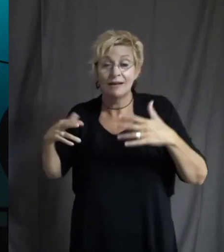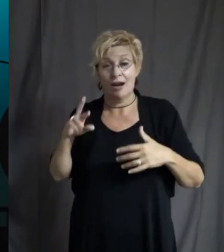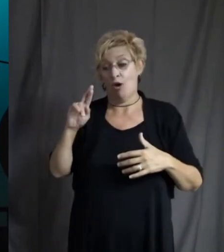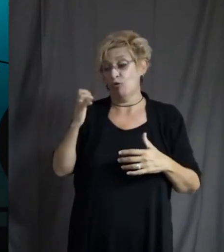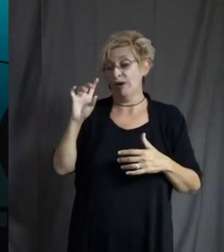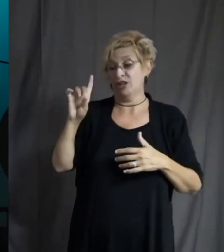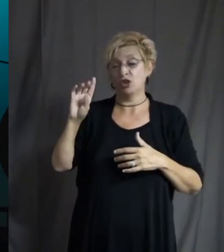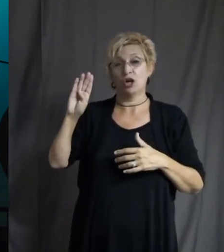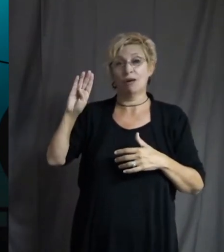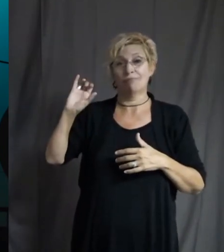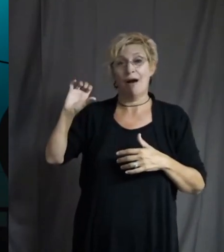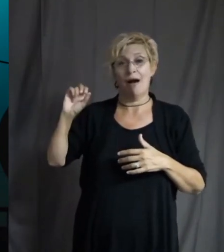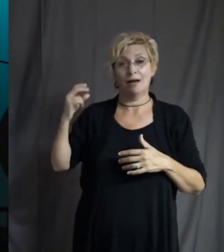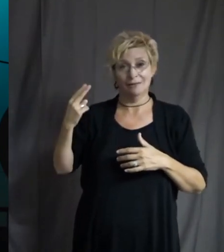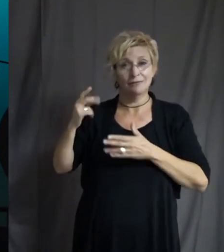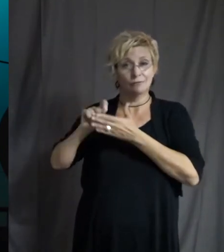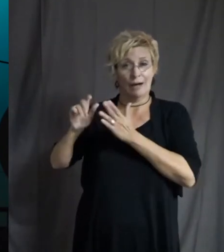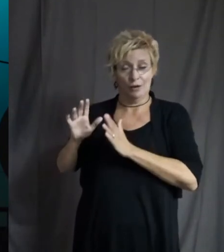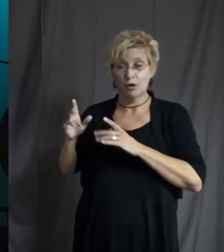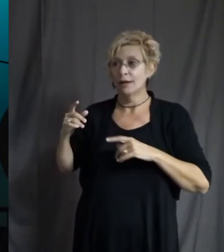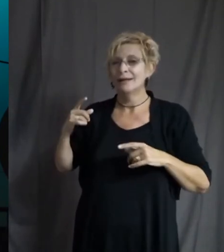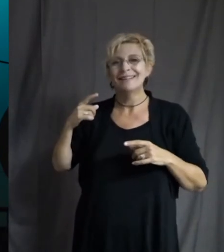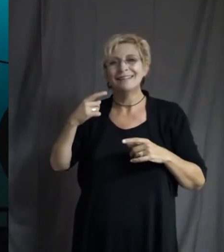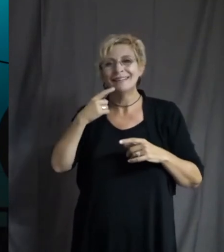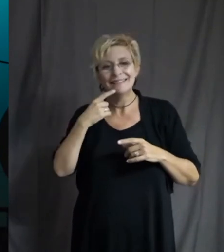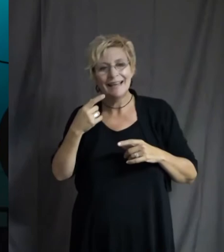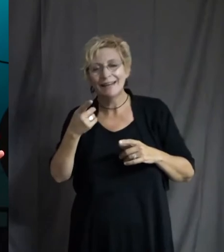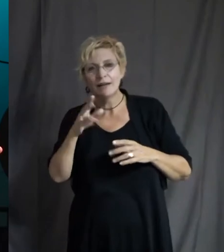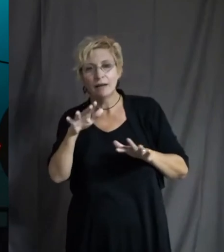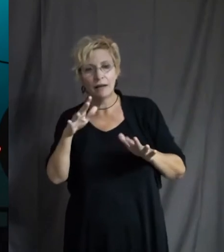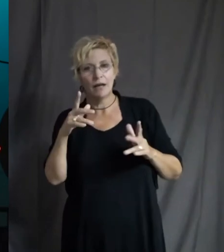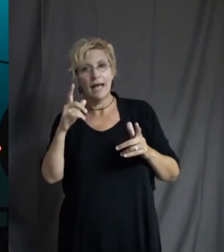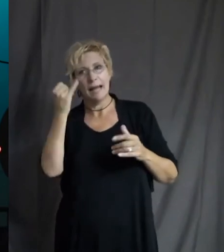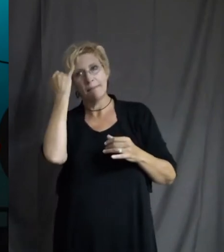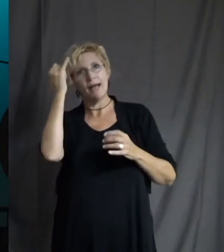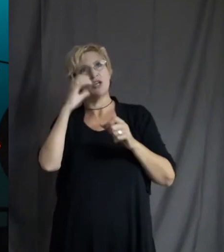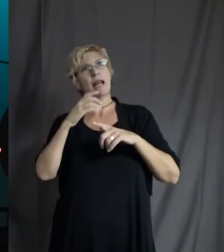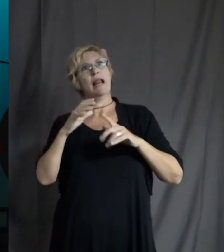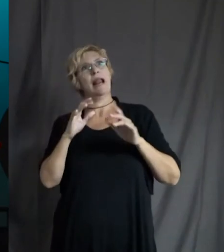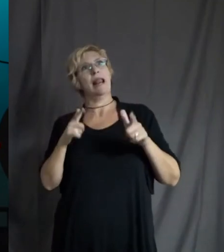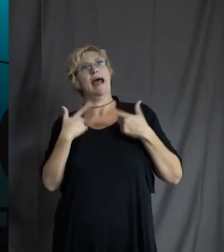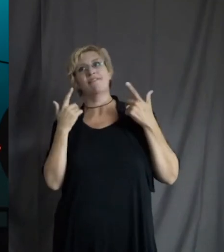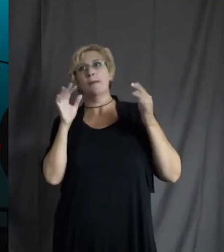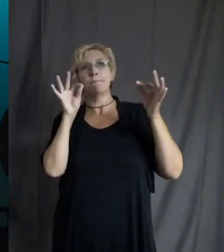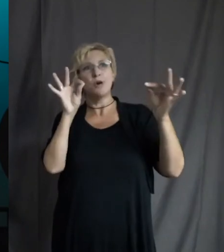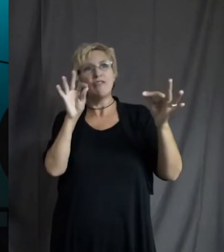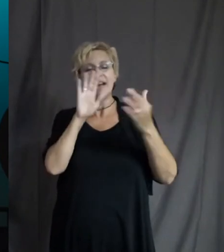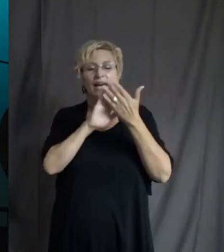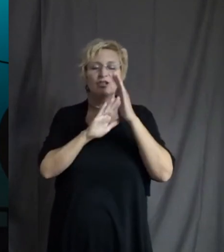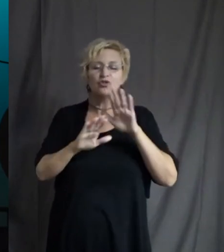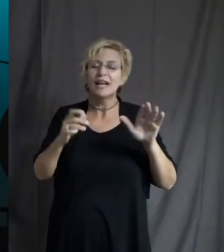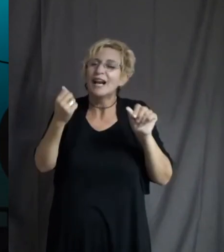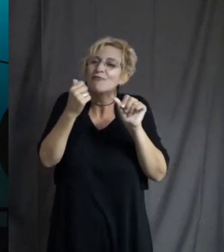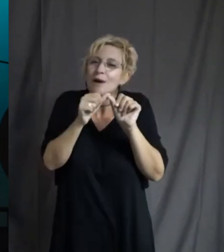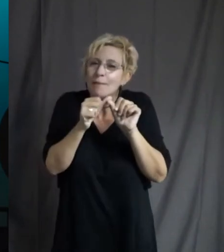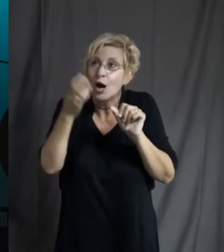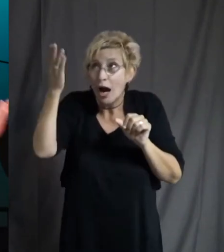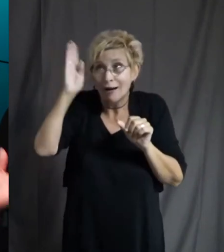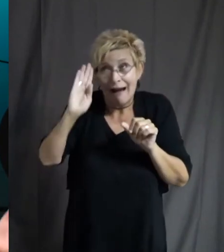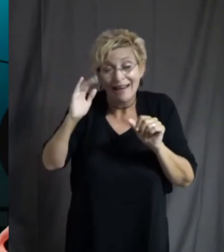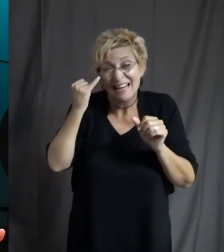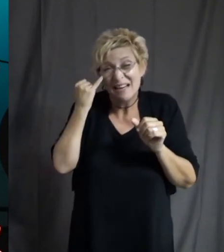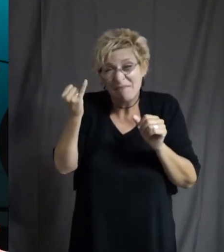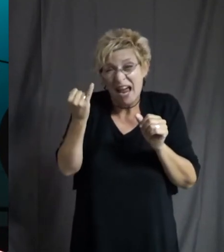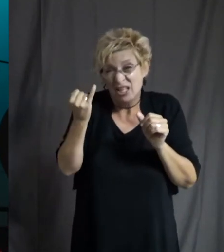do, he said to imagine life perfect and serene, and remember this, that God has imagined it even greater